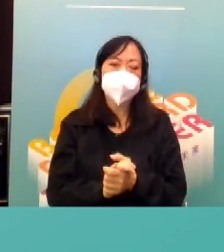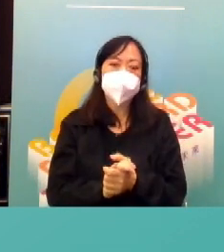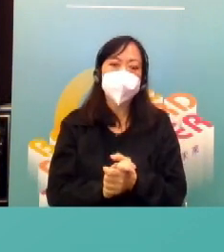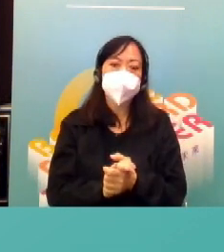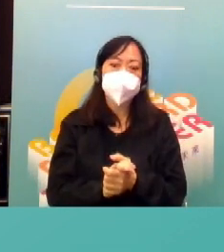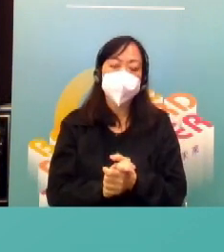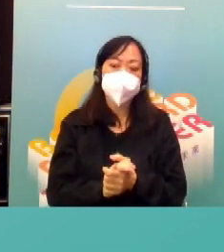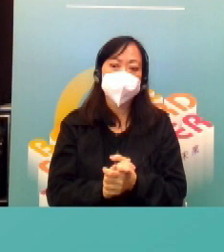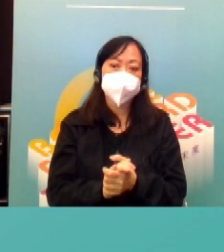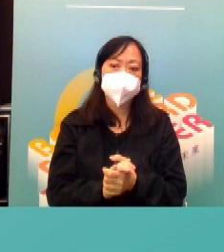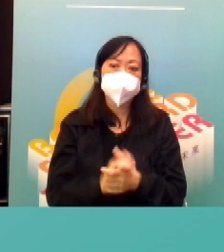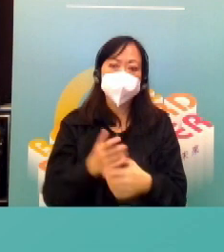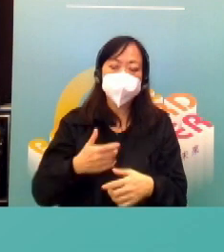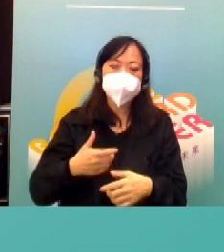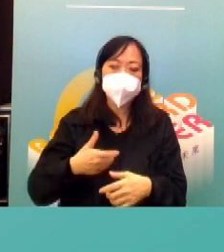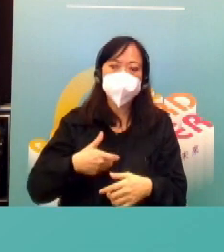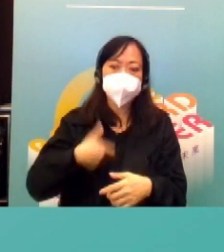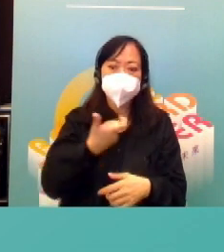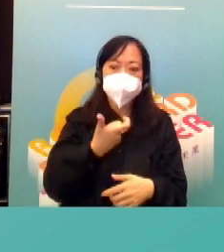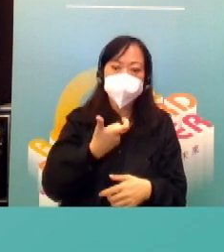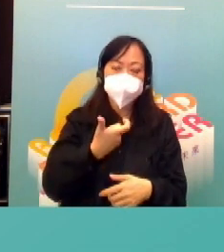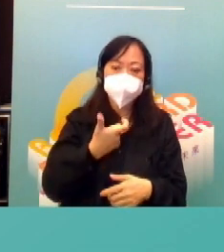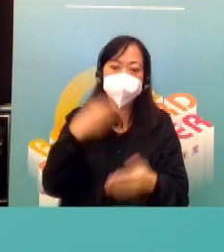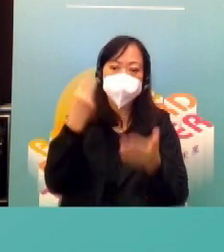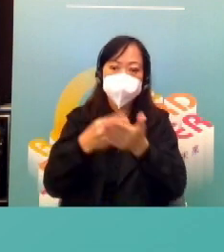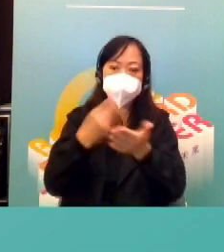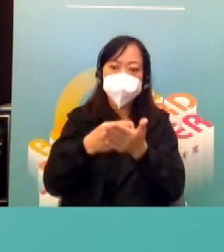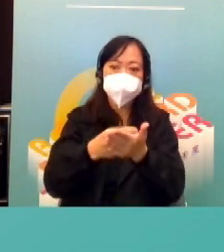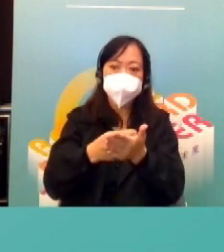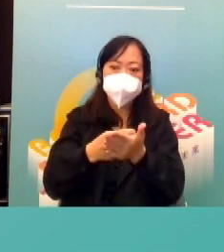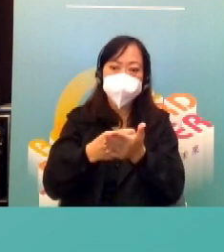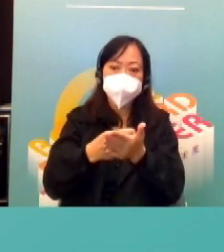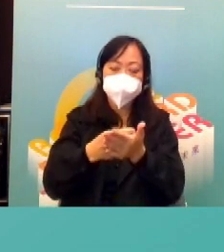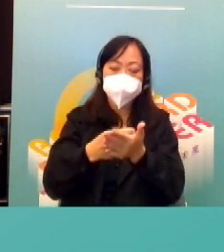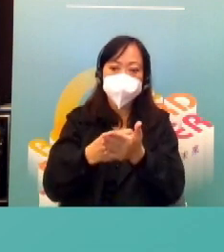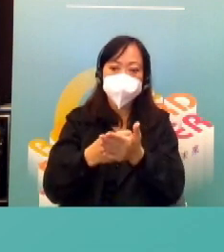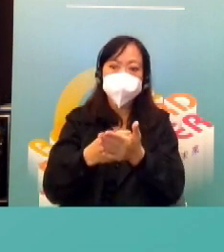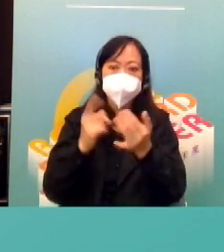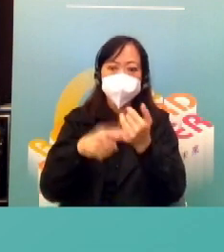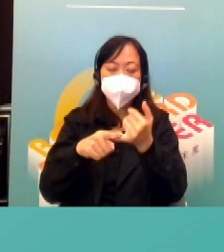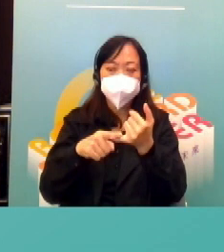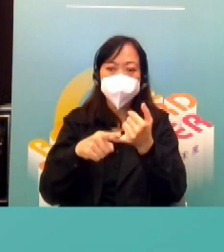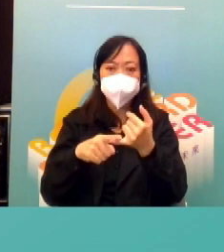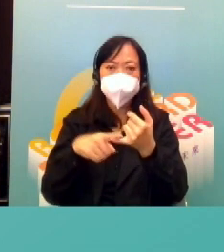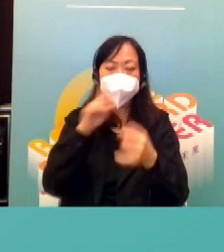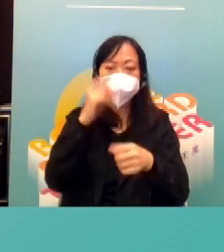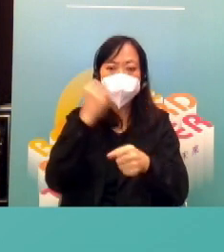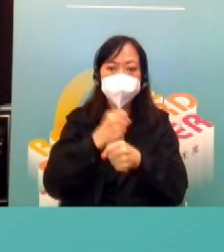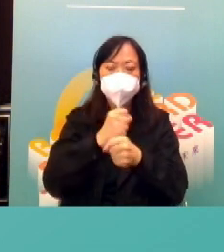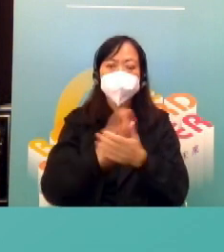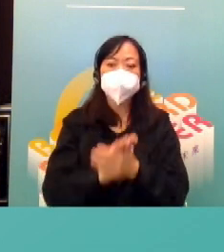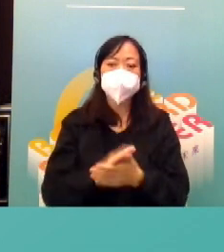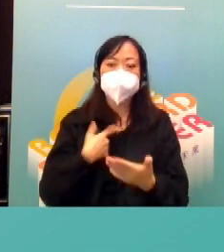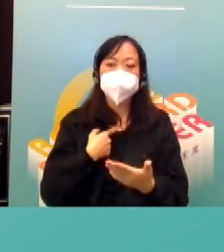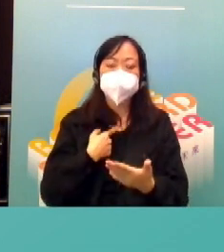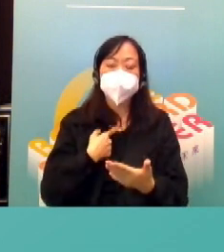outcomes. So in doing that, they're defining what success looks like, what are the outcomes that need to be achieved and that they would be willing to pay for. And